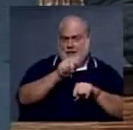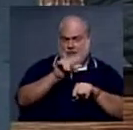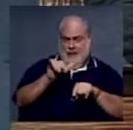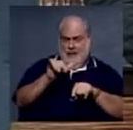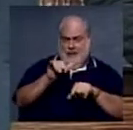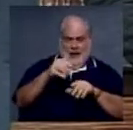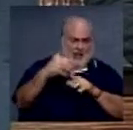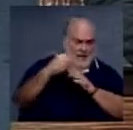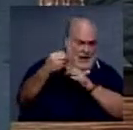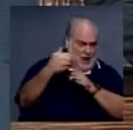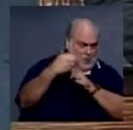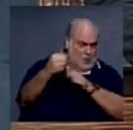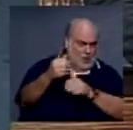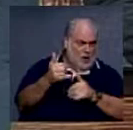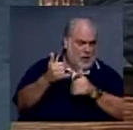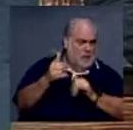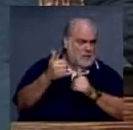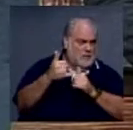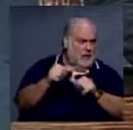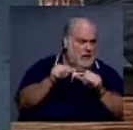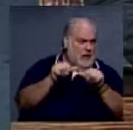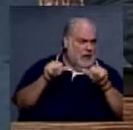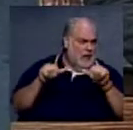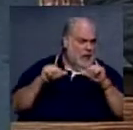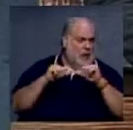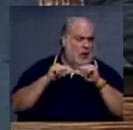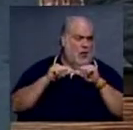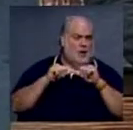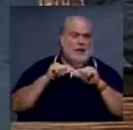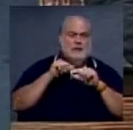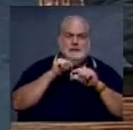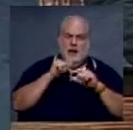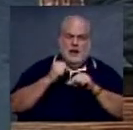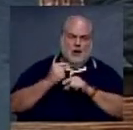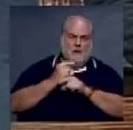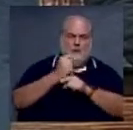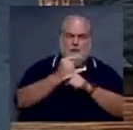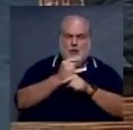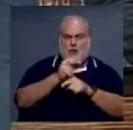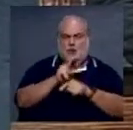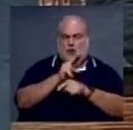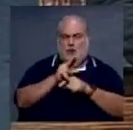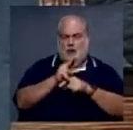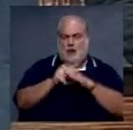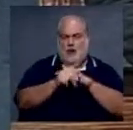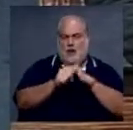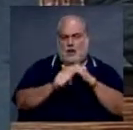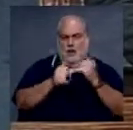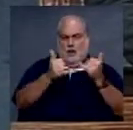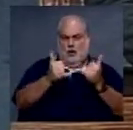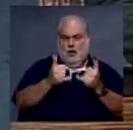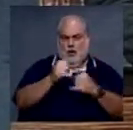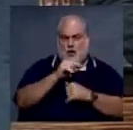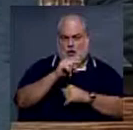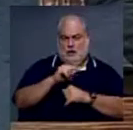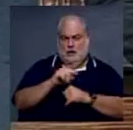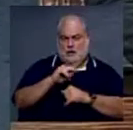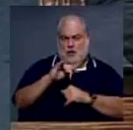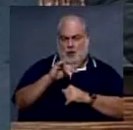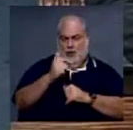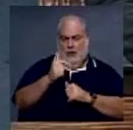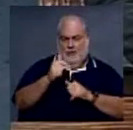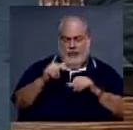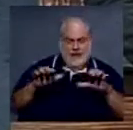outdoor play area was not an advisable use under the current zoning. The activity was recently brought to the